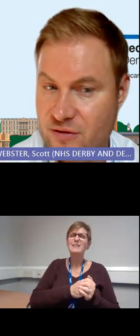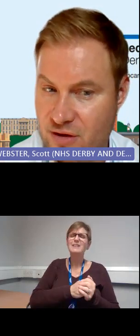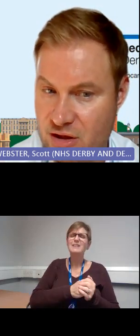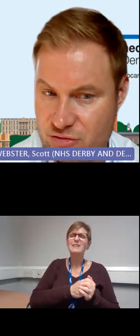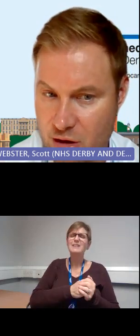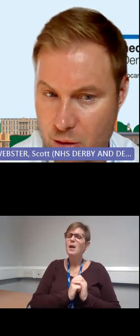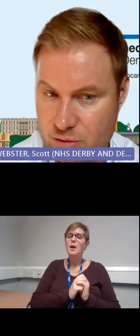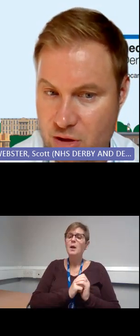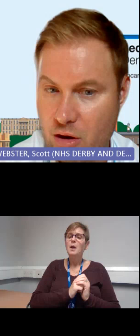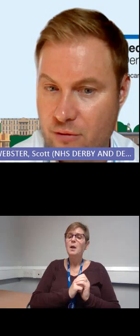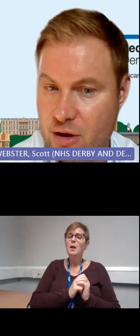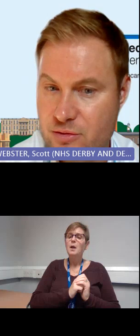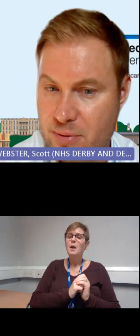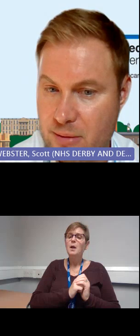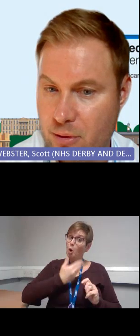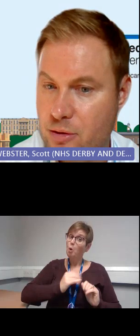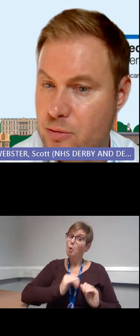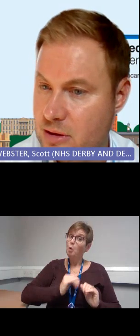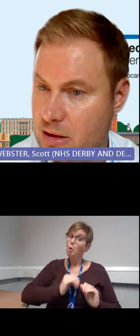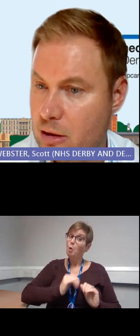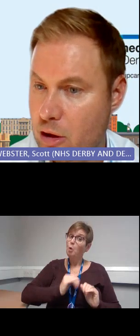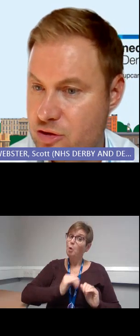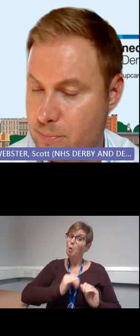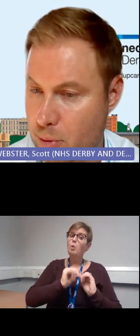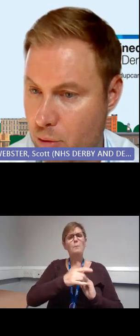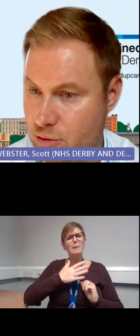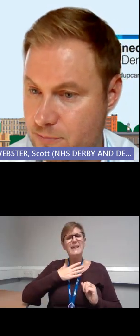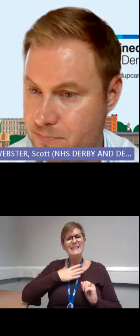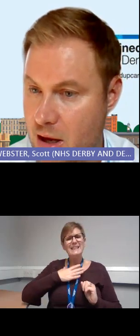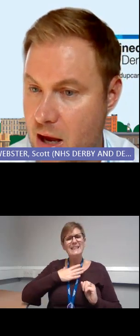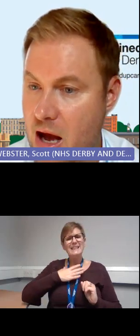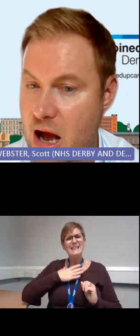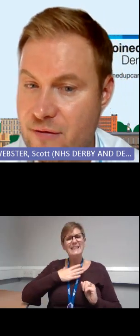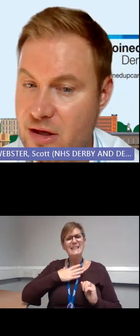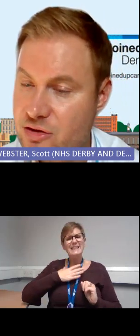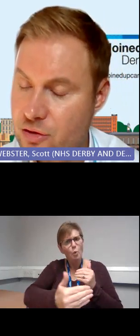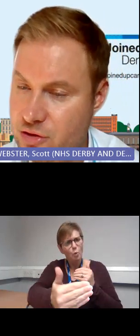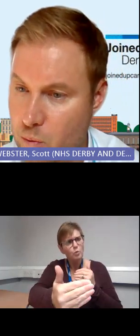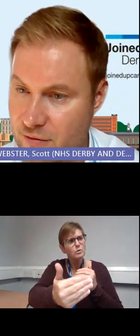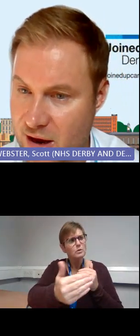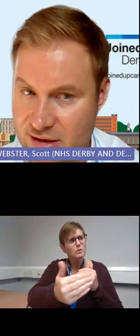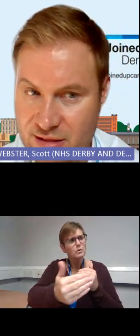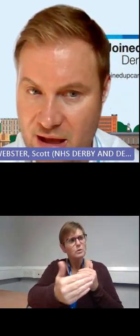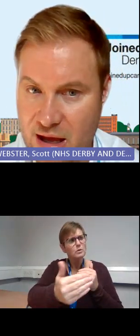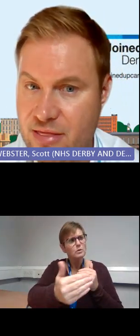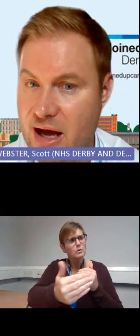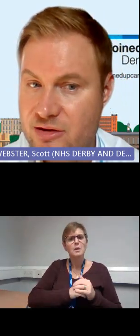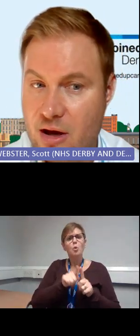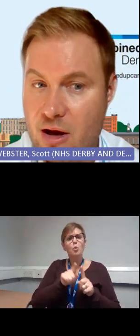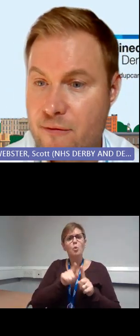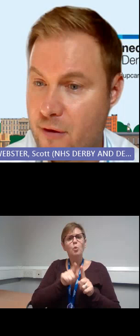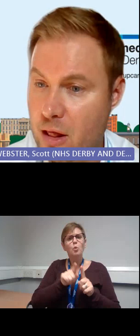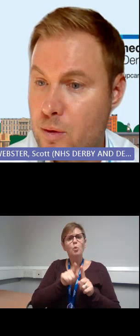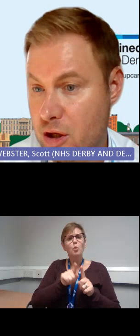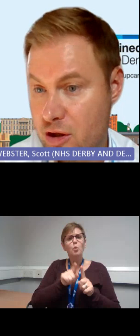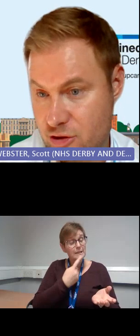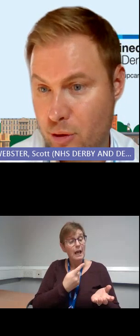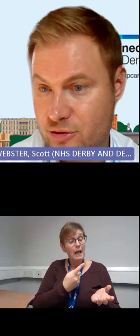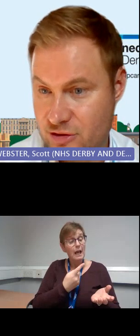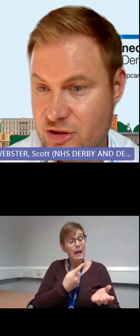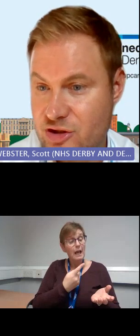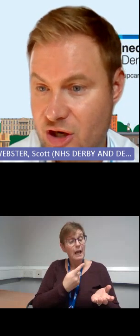with more severe strokes or for those people who need longer support. I think it's also worth adding there that